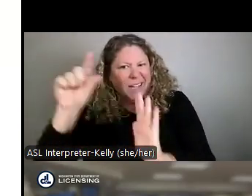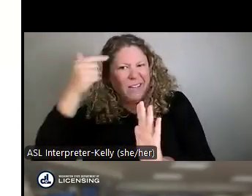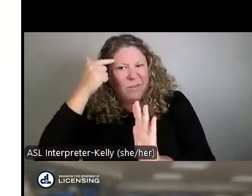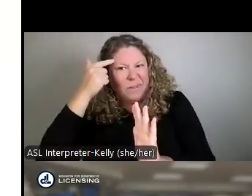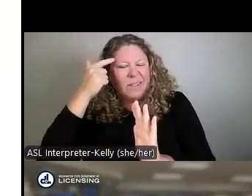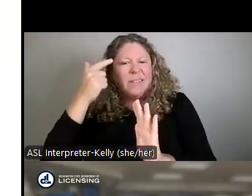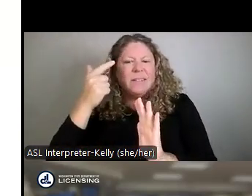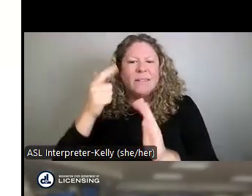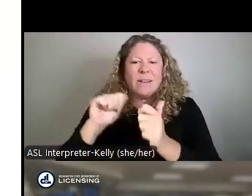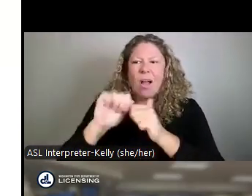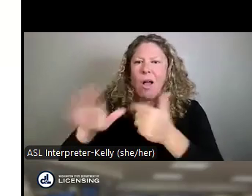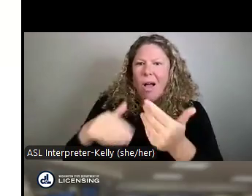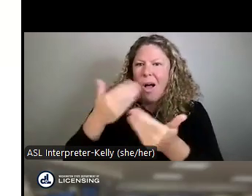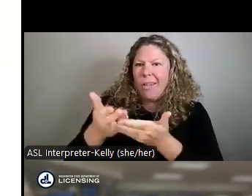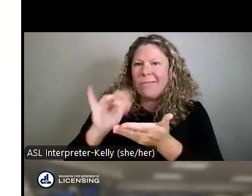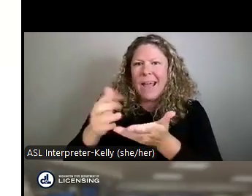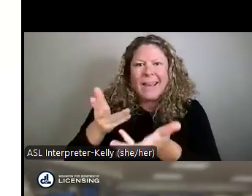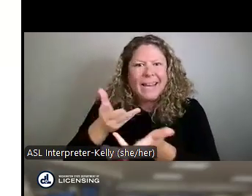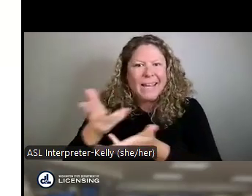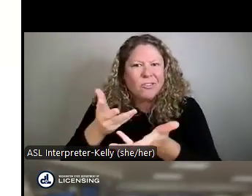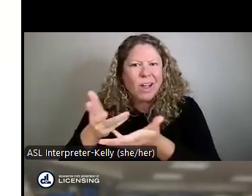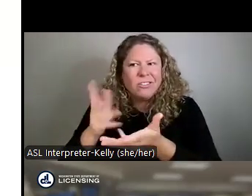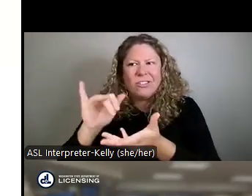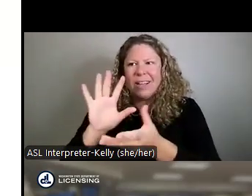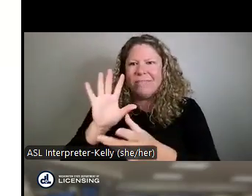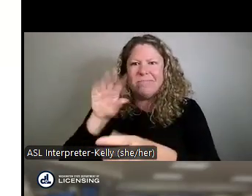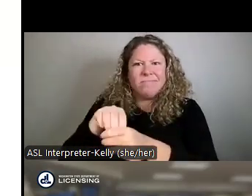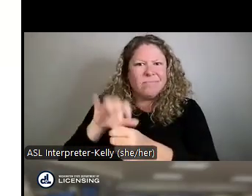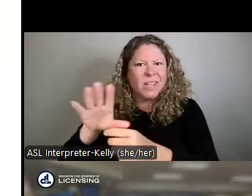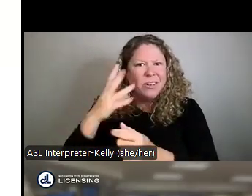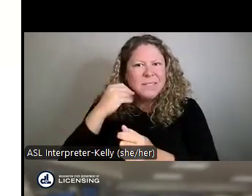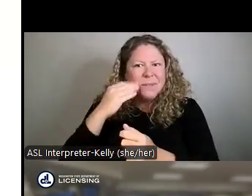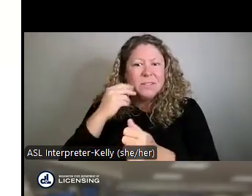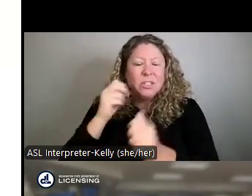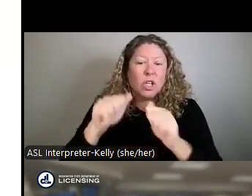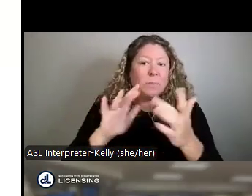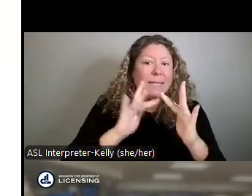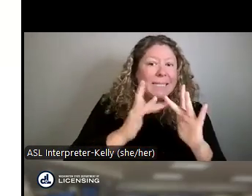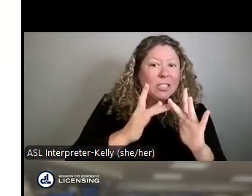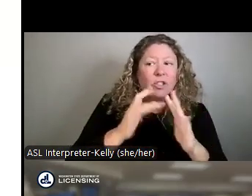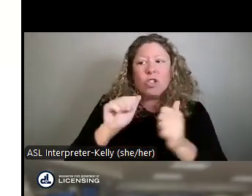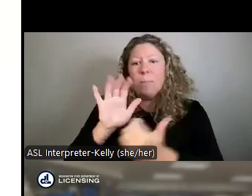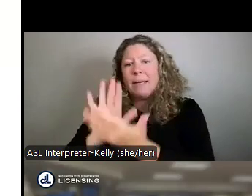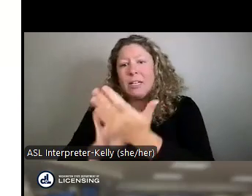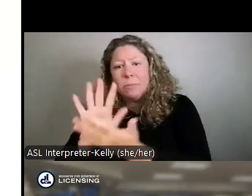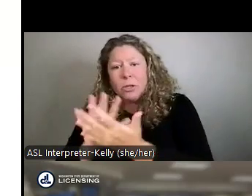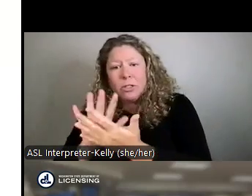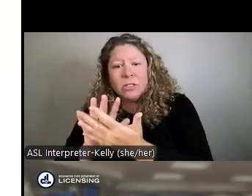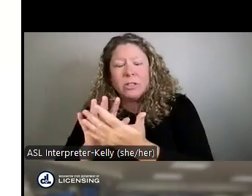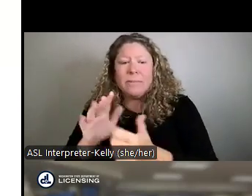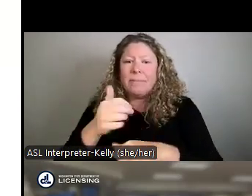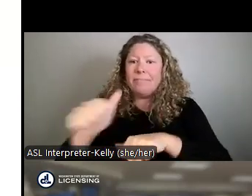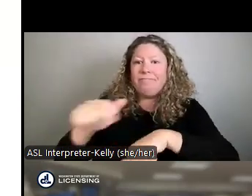includes all of the interactions that make up their experience, which include digital and in-person touchpoints. So anytime a customer